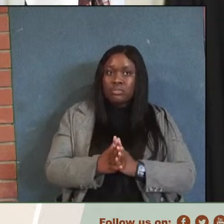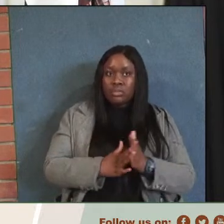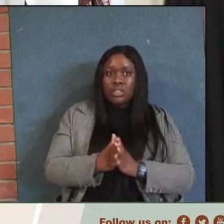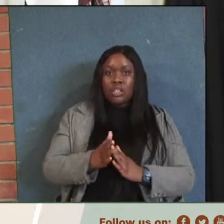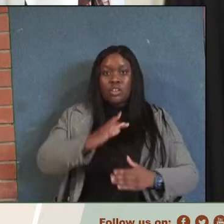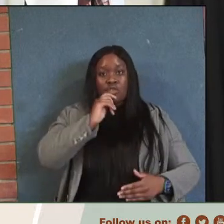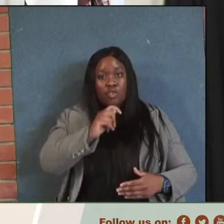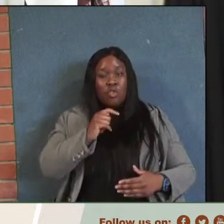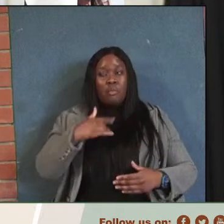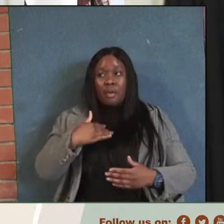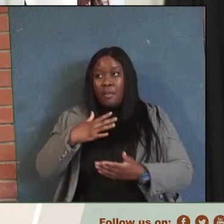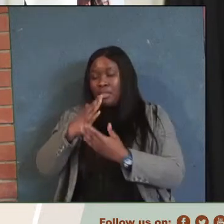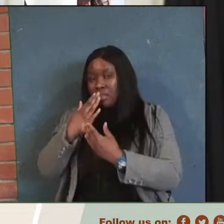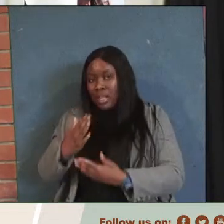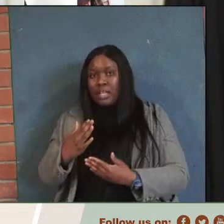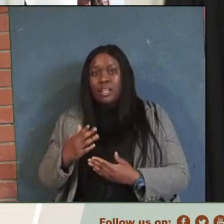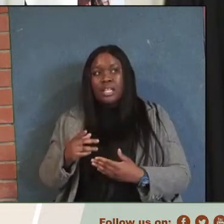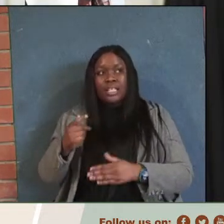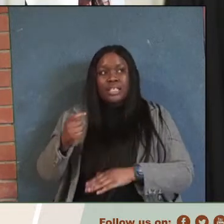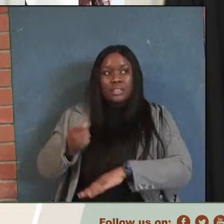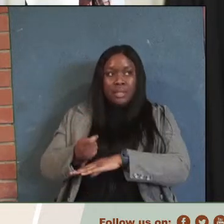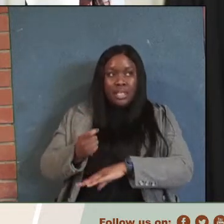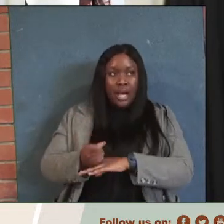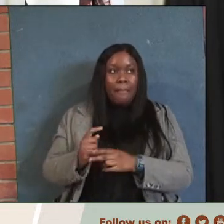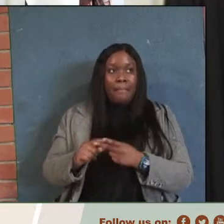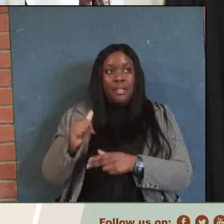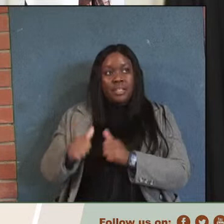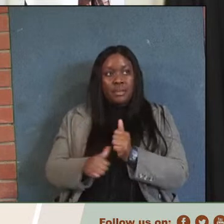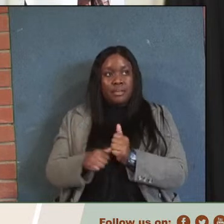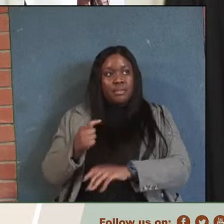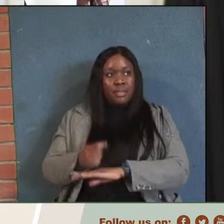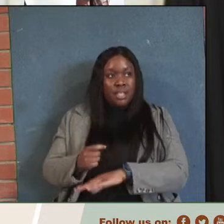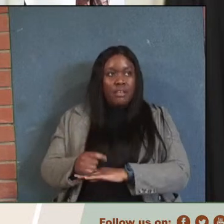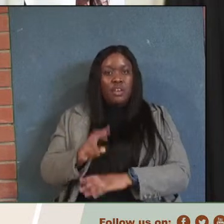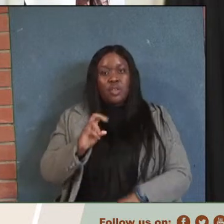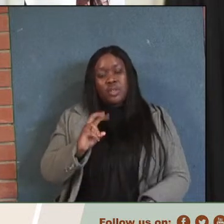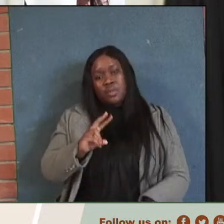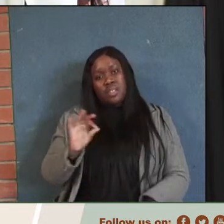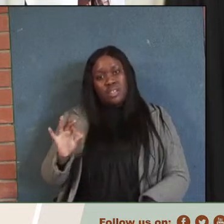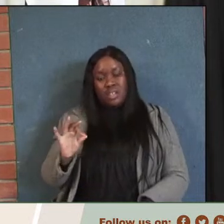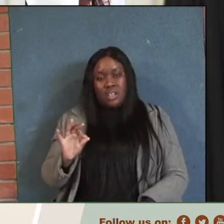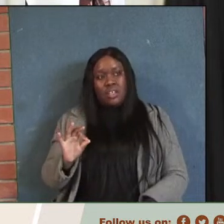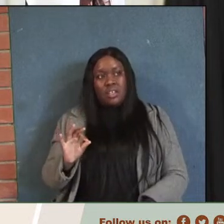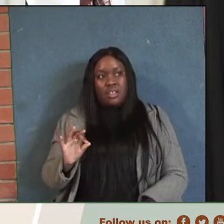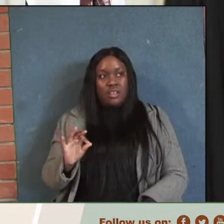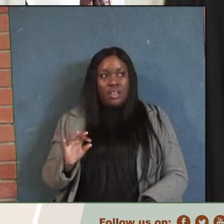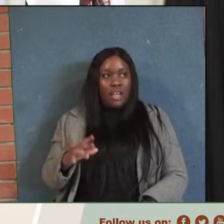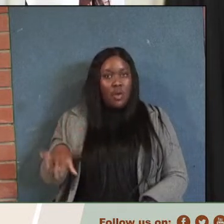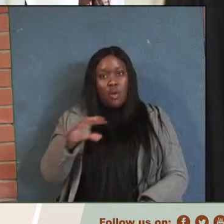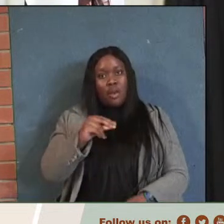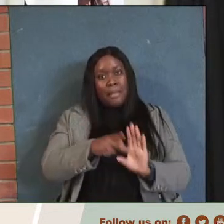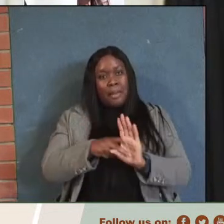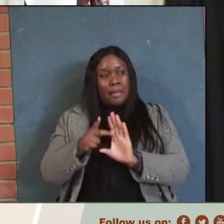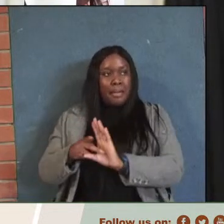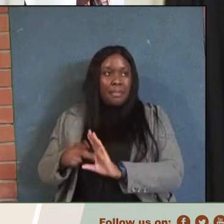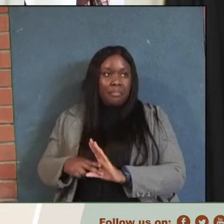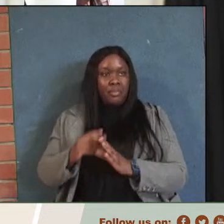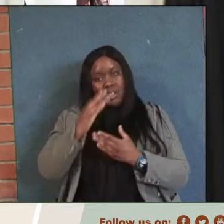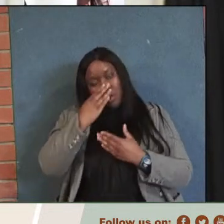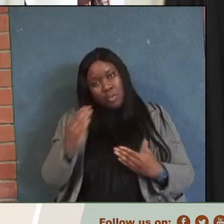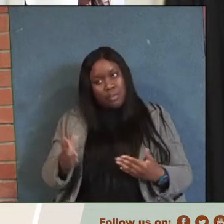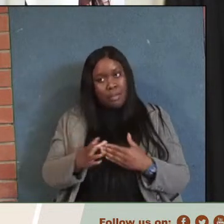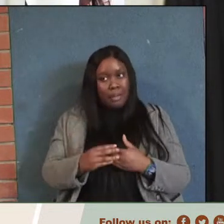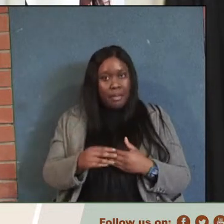thank the magnificent Speaker and Deputy Speaker of the 2023 Children's Parliament and all participants, and honorable members of this